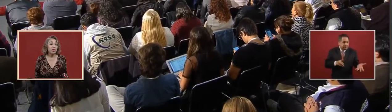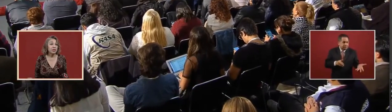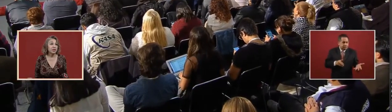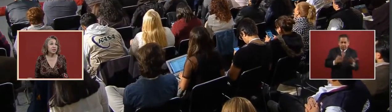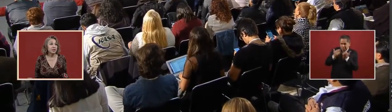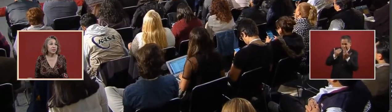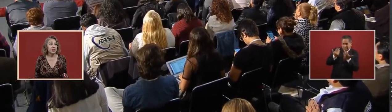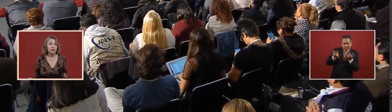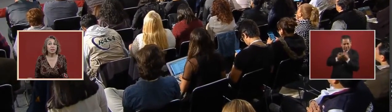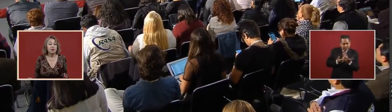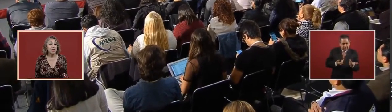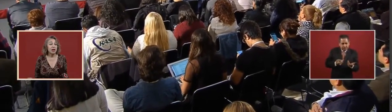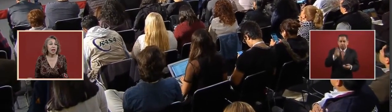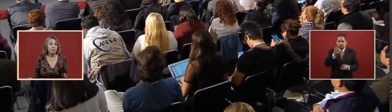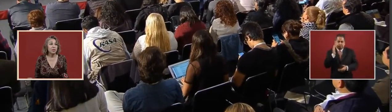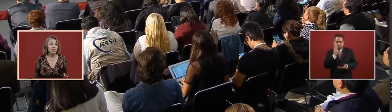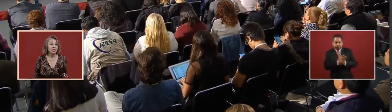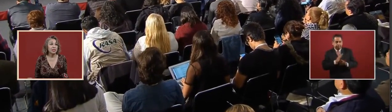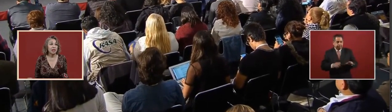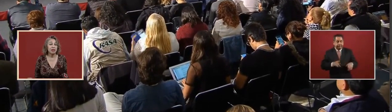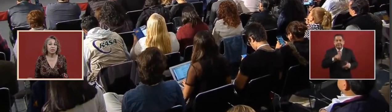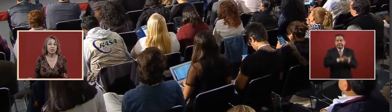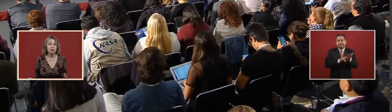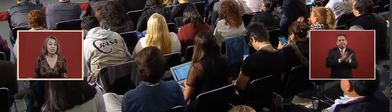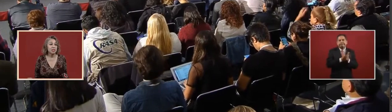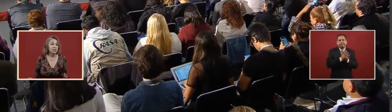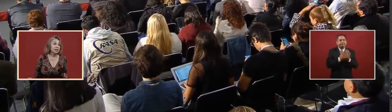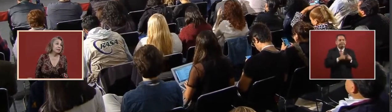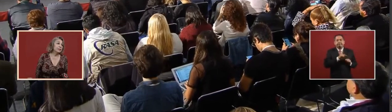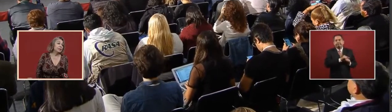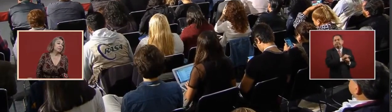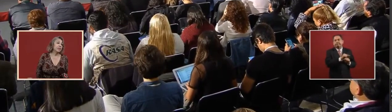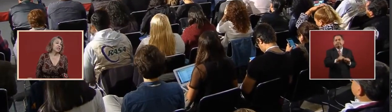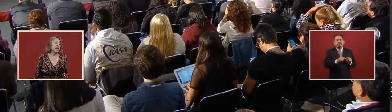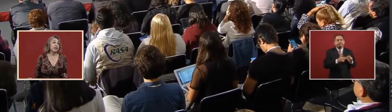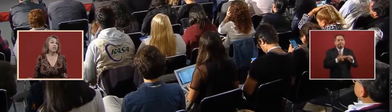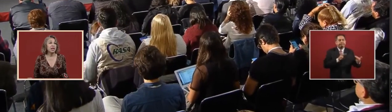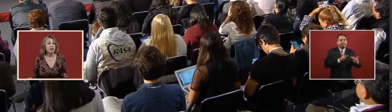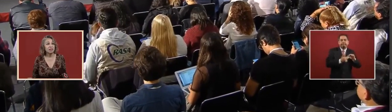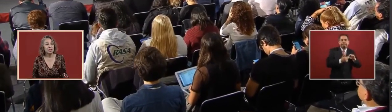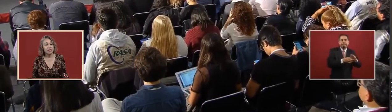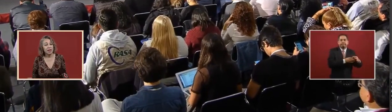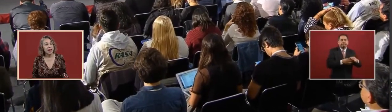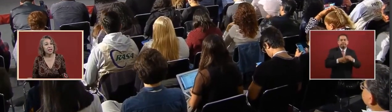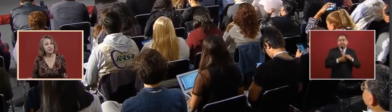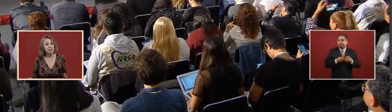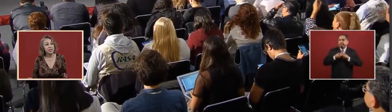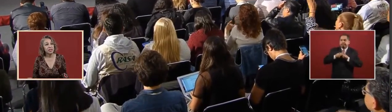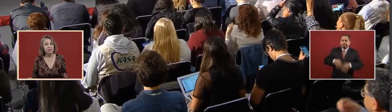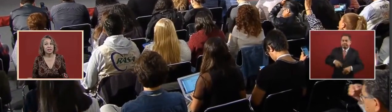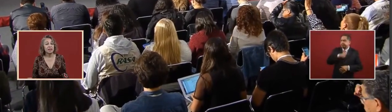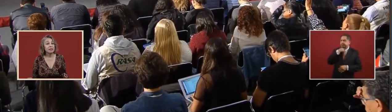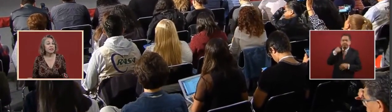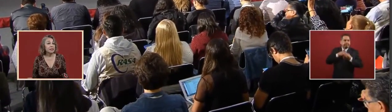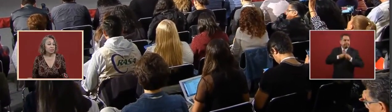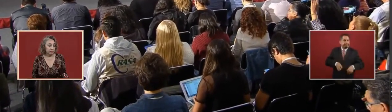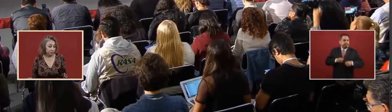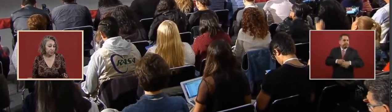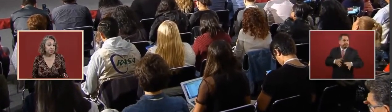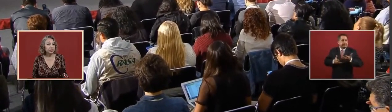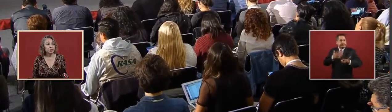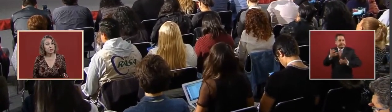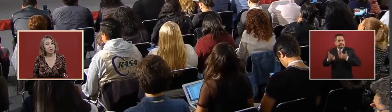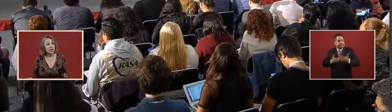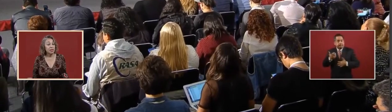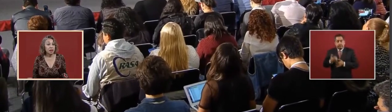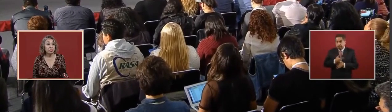are bothered. Están inconformes. They're not happy with this. And of course, it's like everything else. They had interests. Y